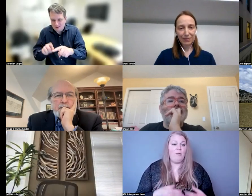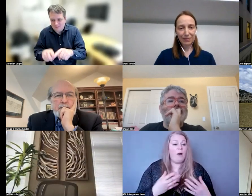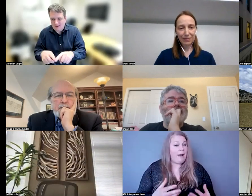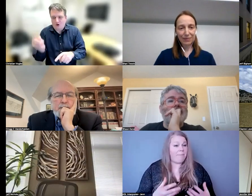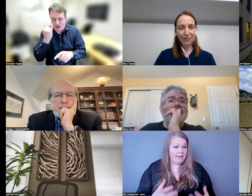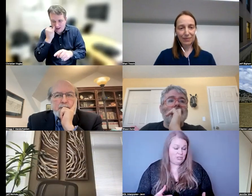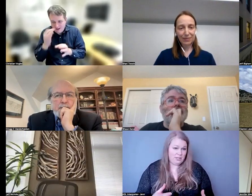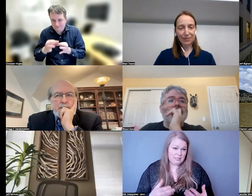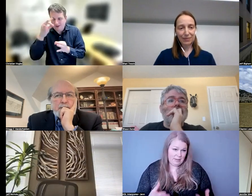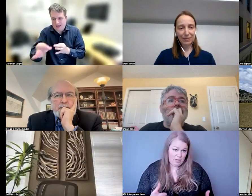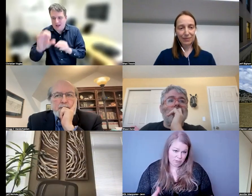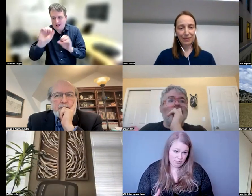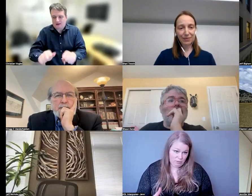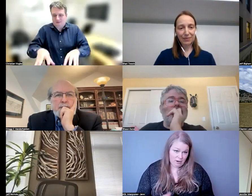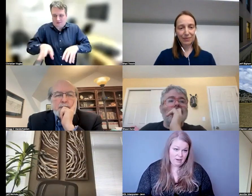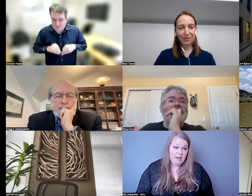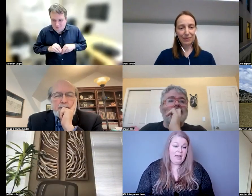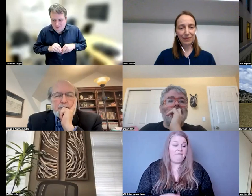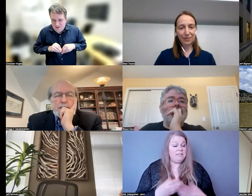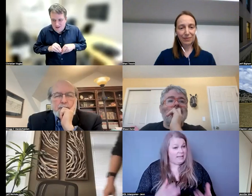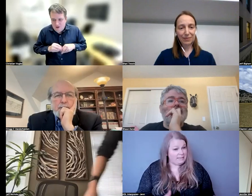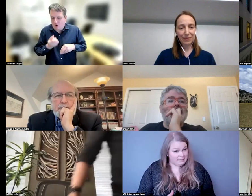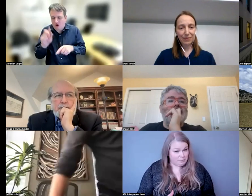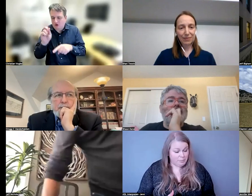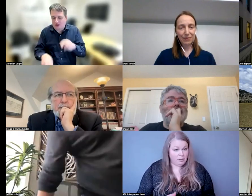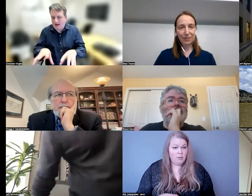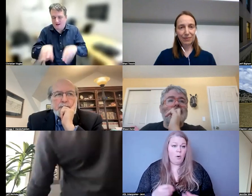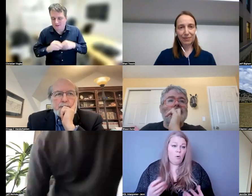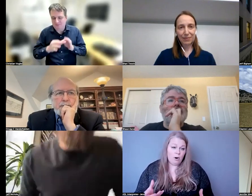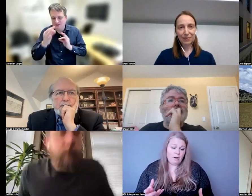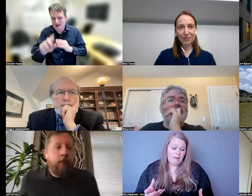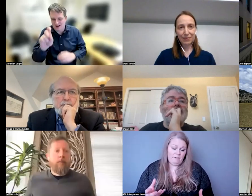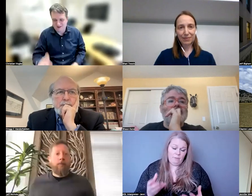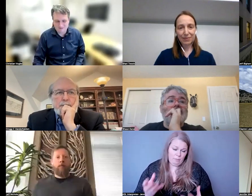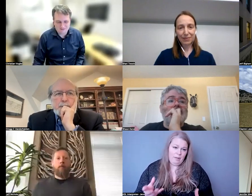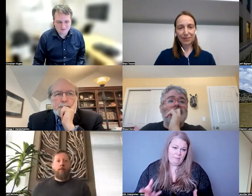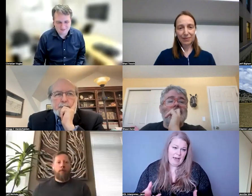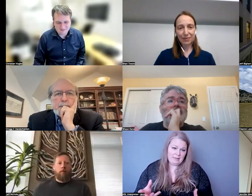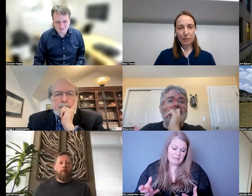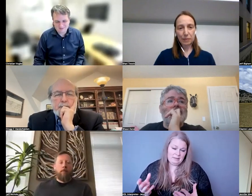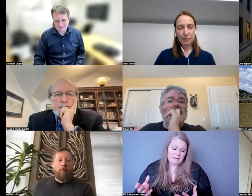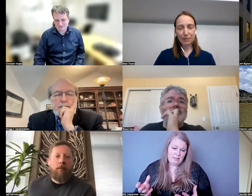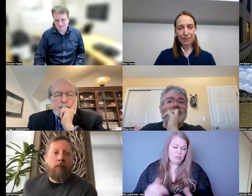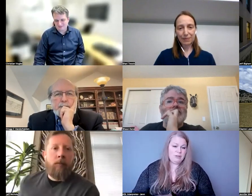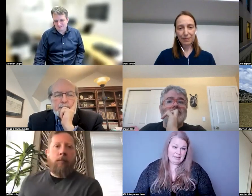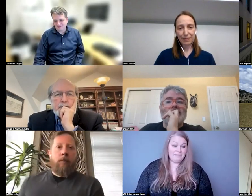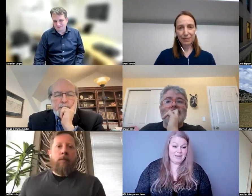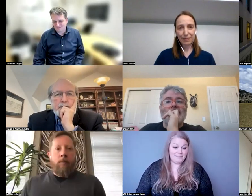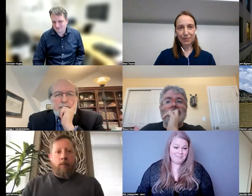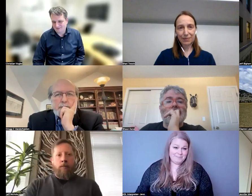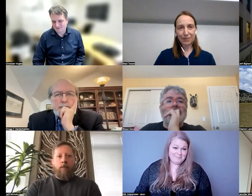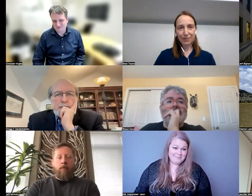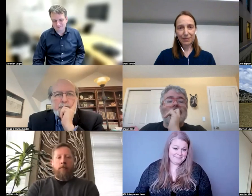depending on what application this is being used for. If a delay is acceptable or if it will impact the user